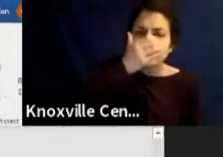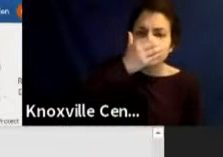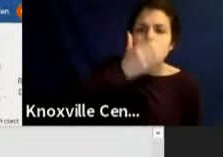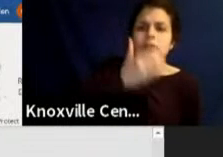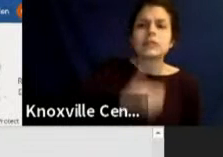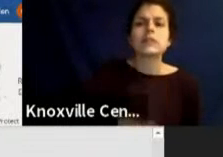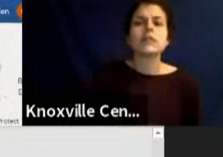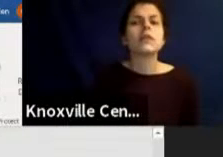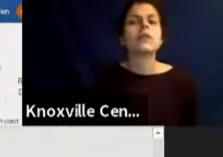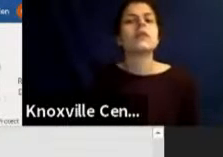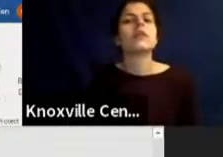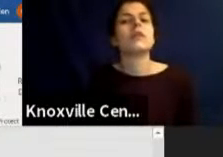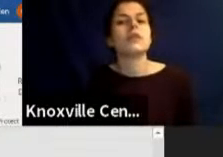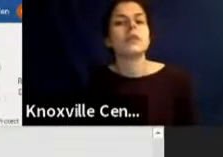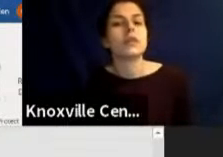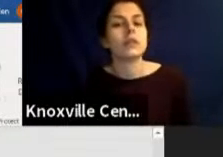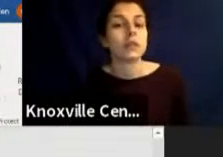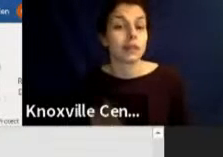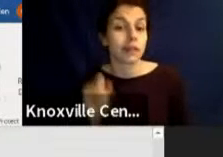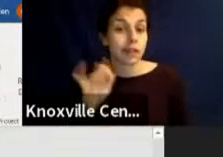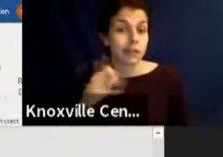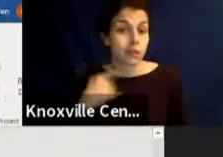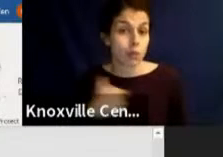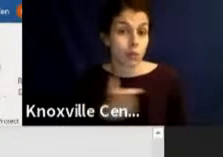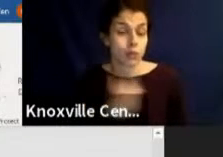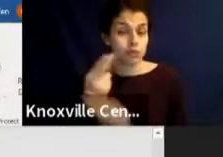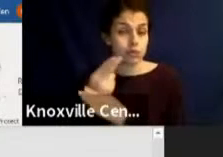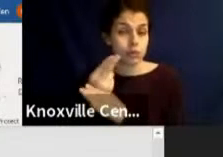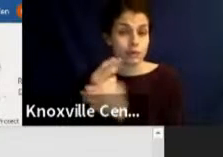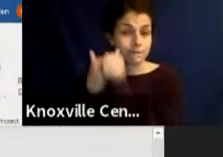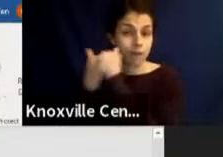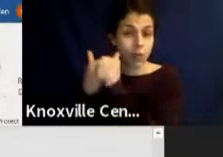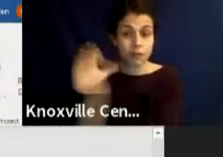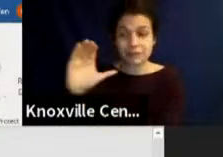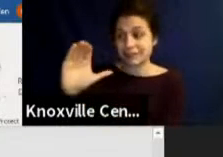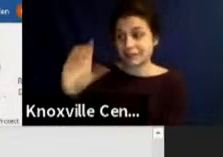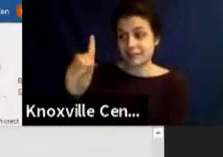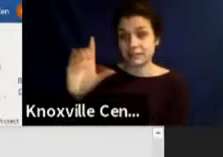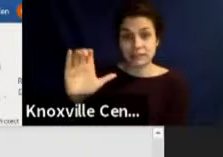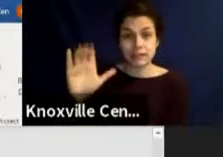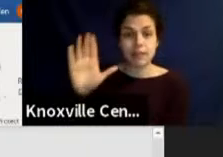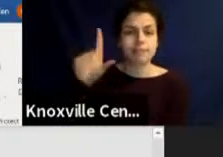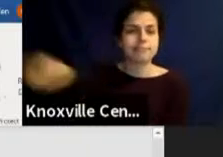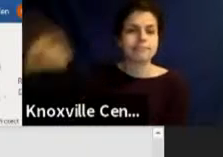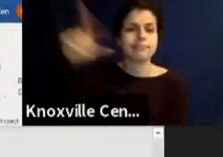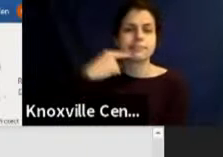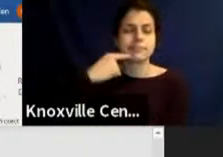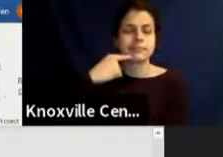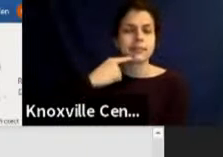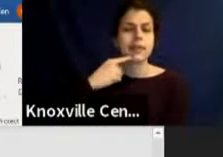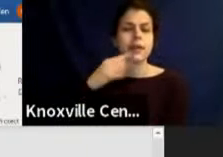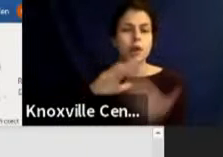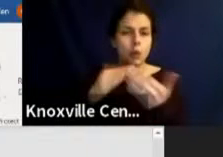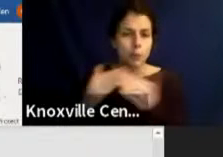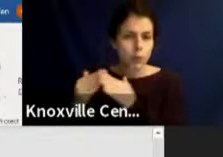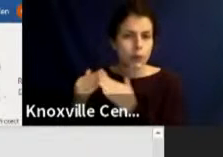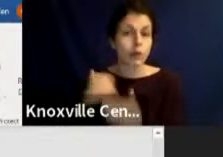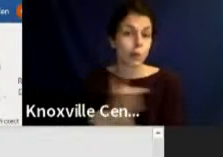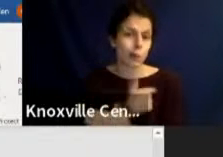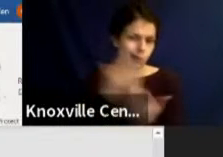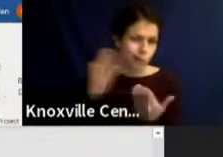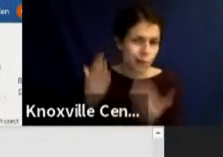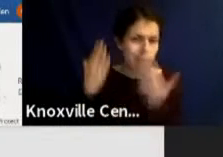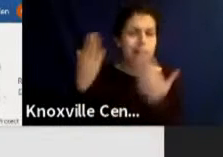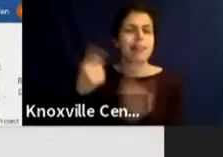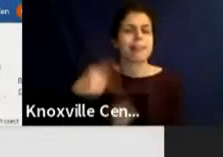If we're going off of the CDC, on the website of the CDC, it says CDC recommends community use of masks,